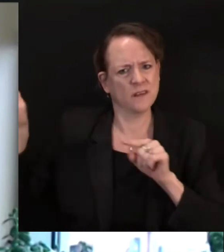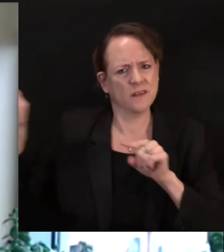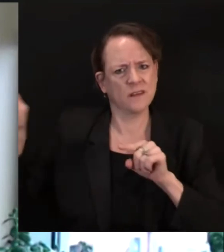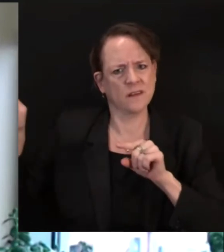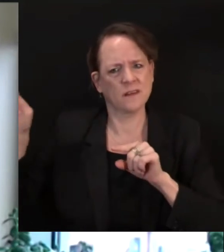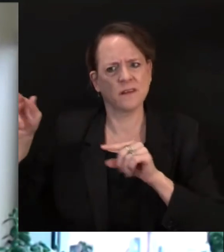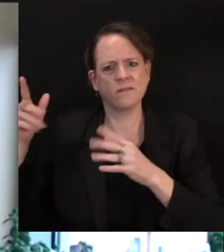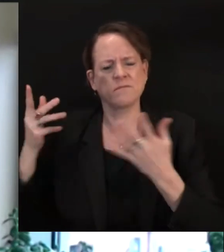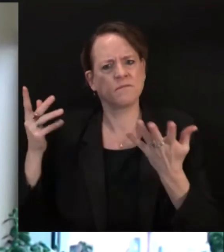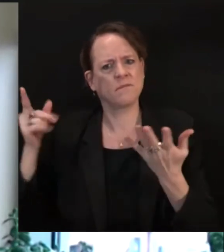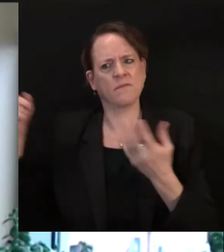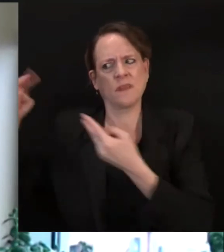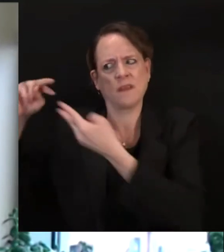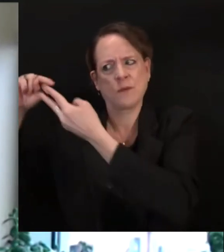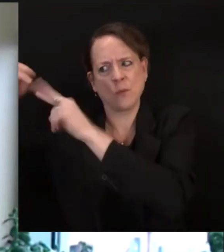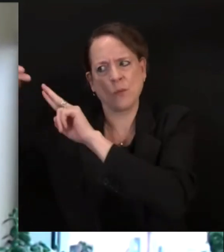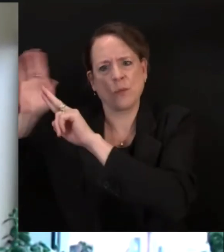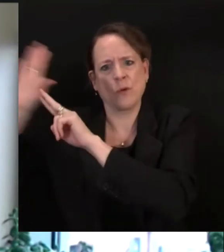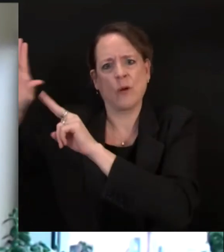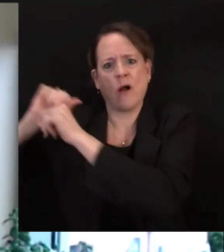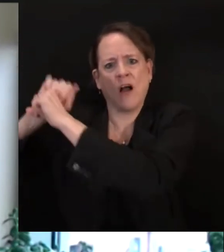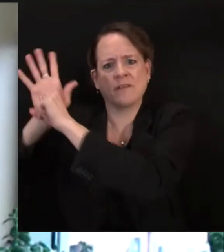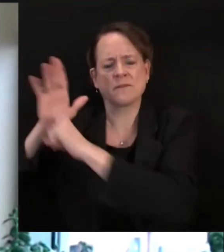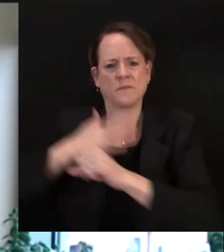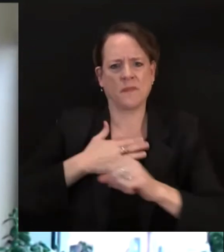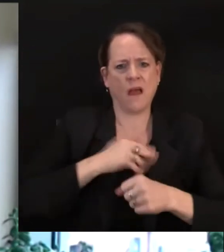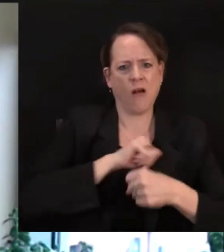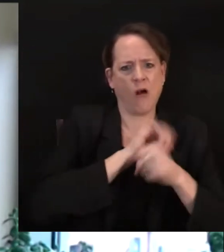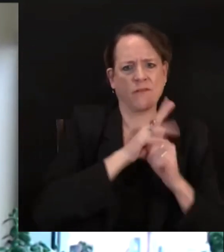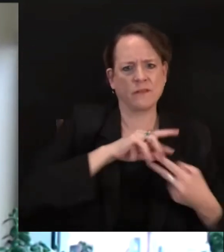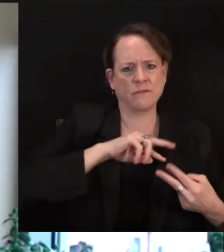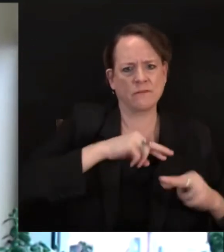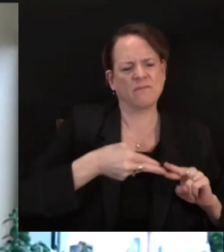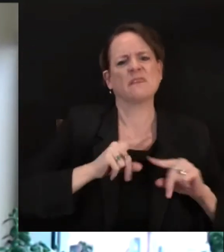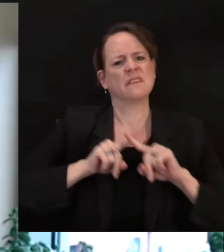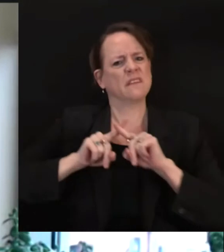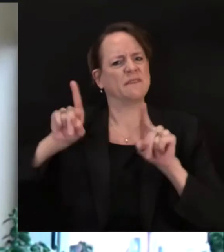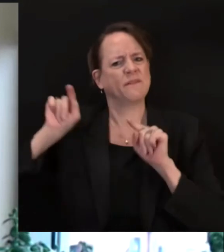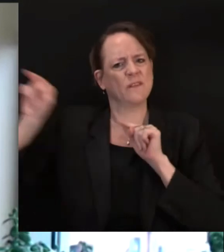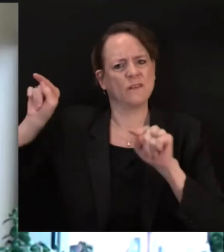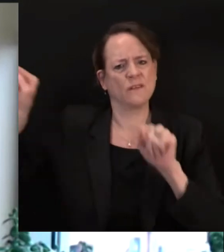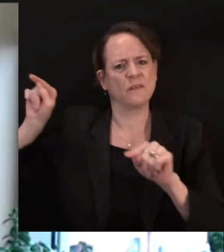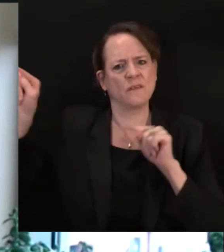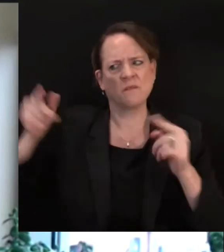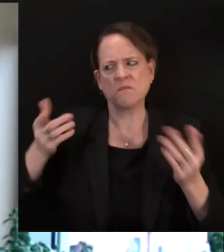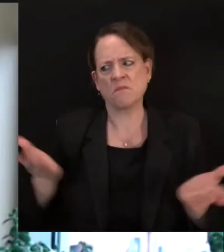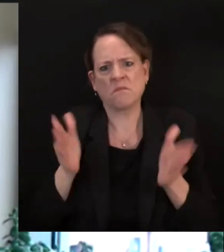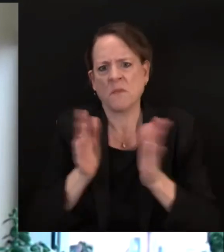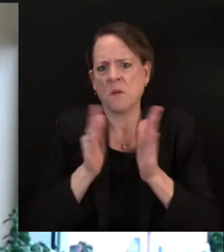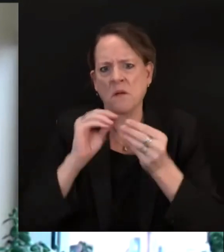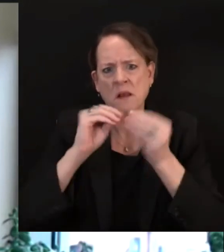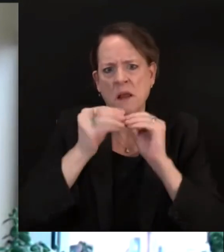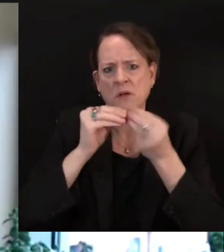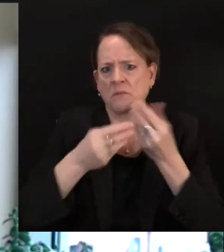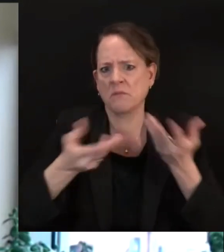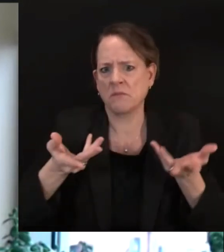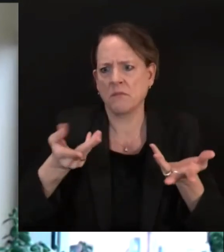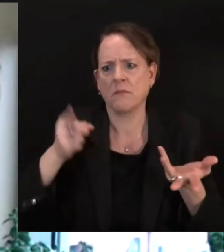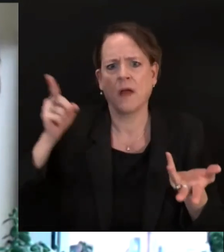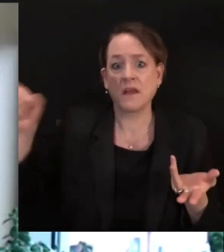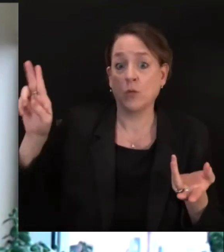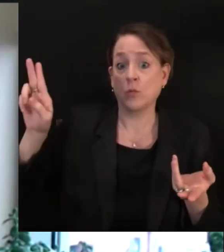not here. It's relatively, like I said, a small number of viruses that we test for that get the full